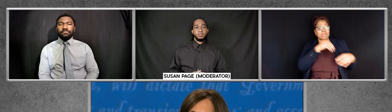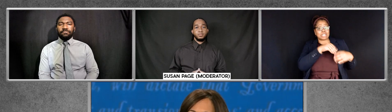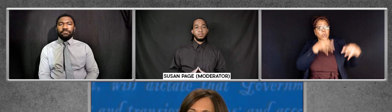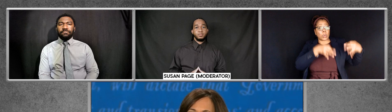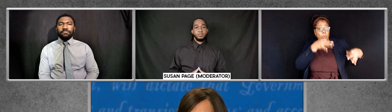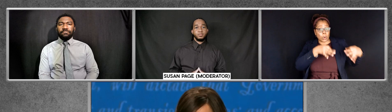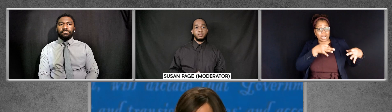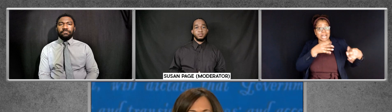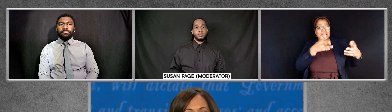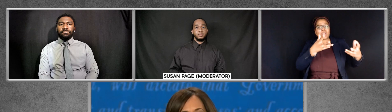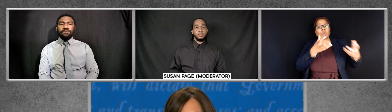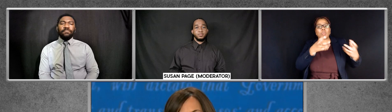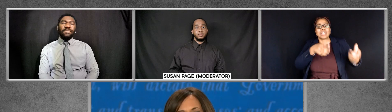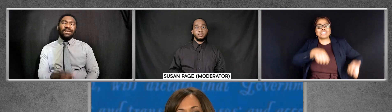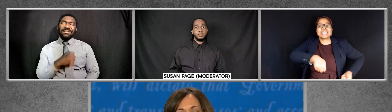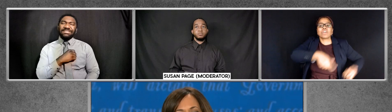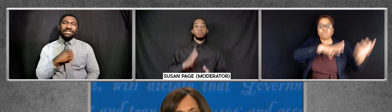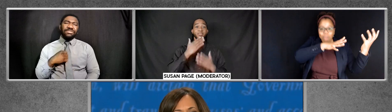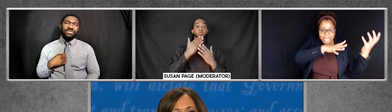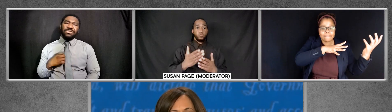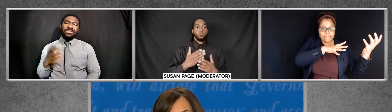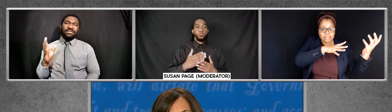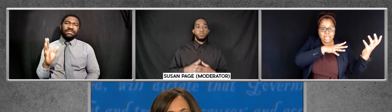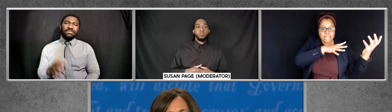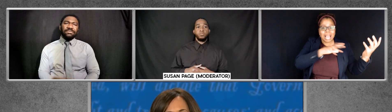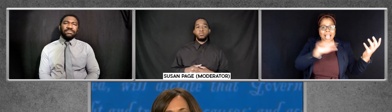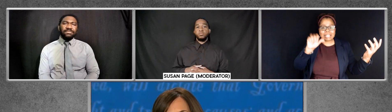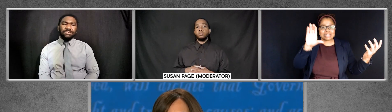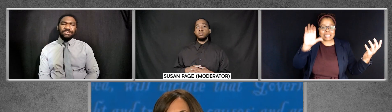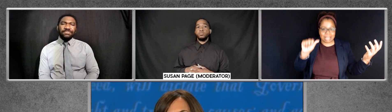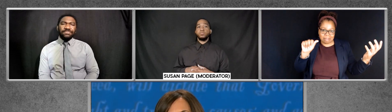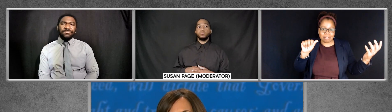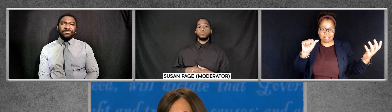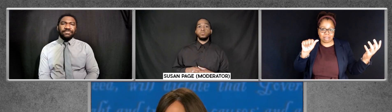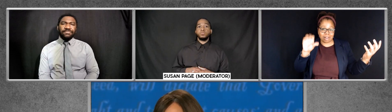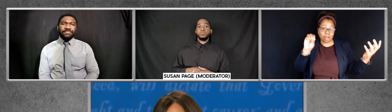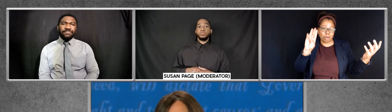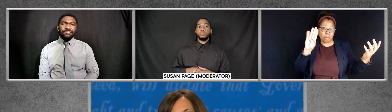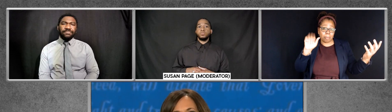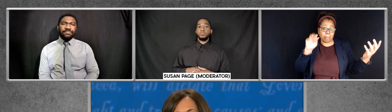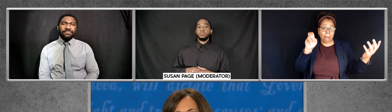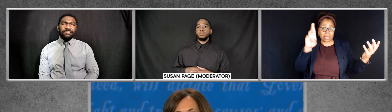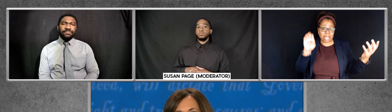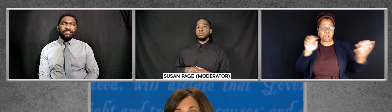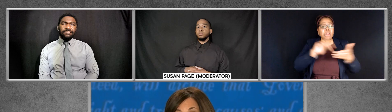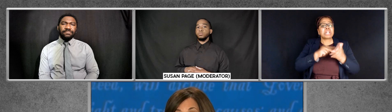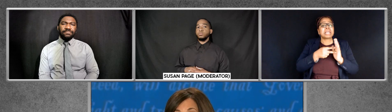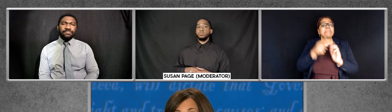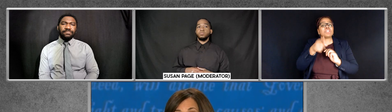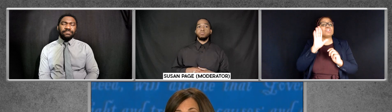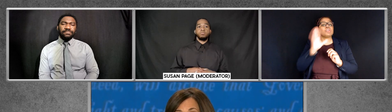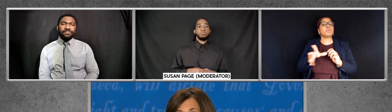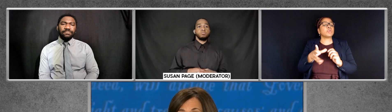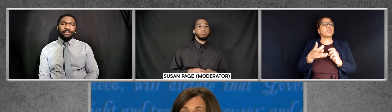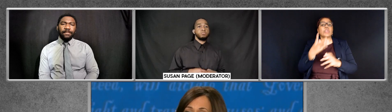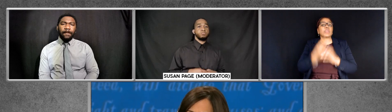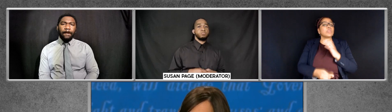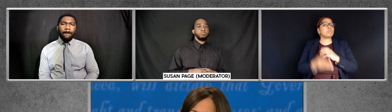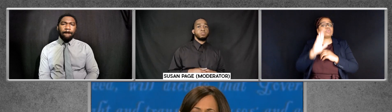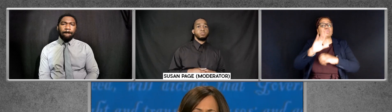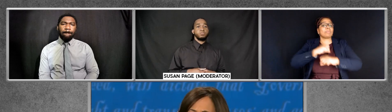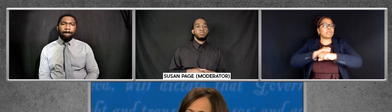get rid of the Affordable Care Act, which means that you will lose protections if you have pre-existing